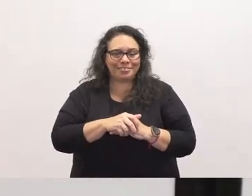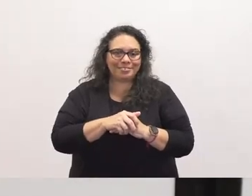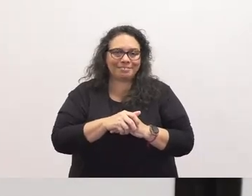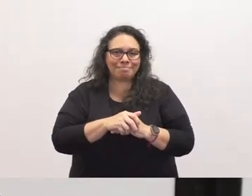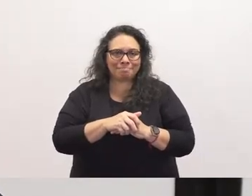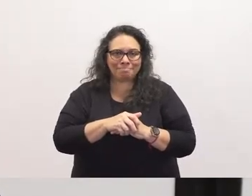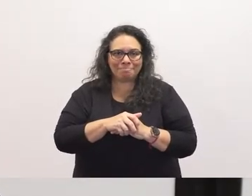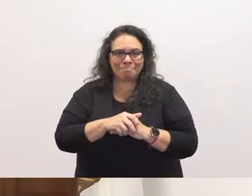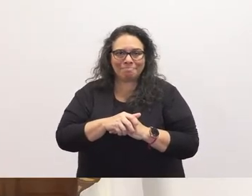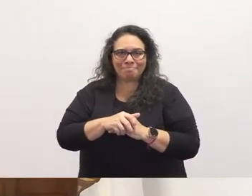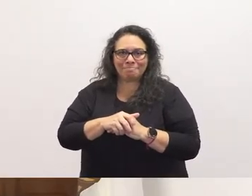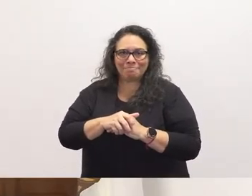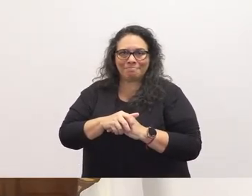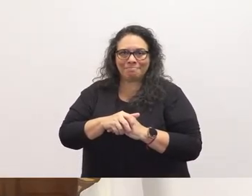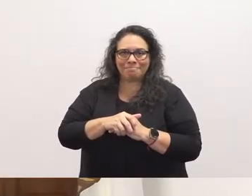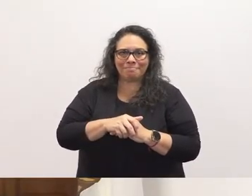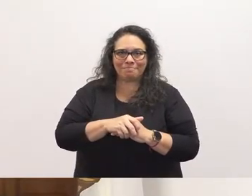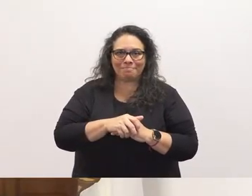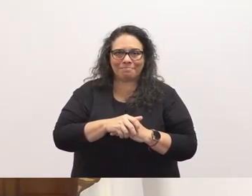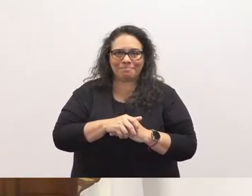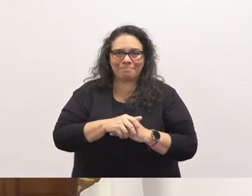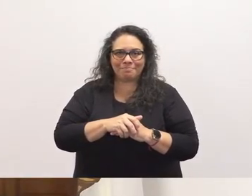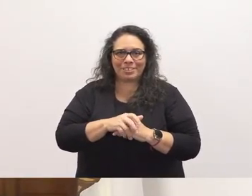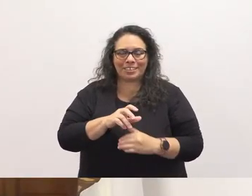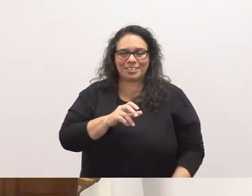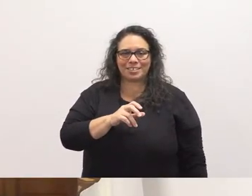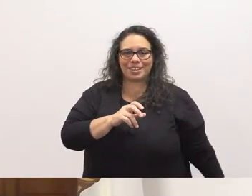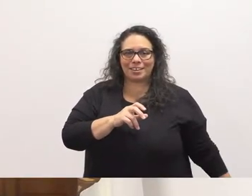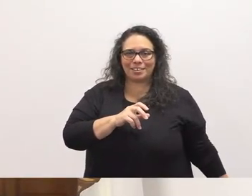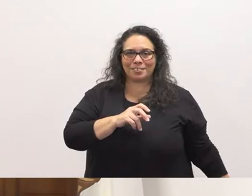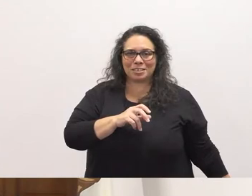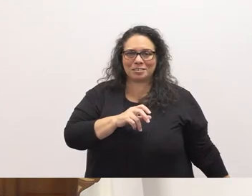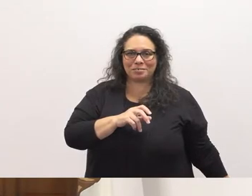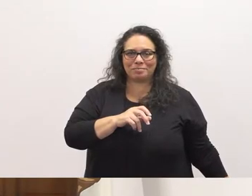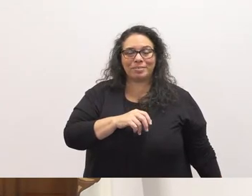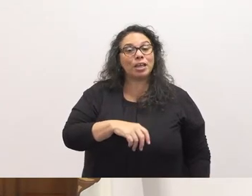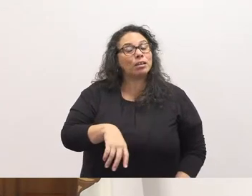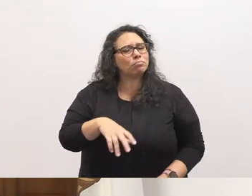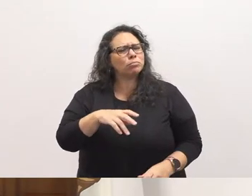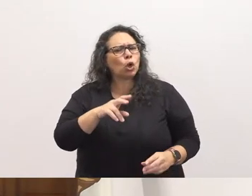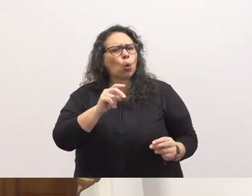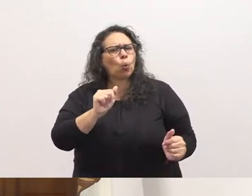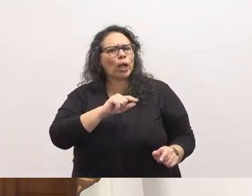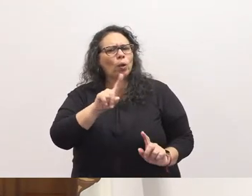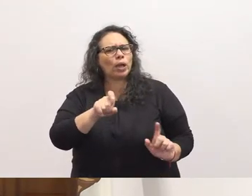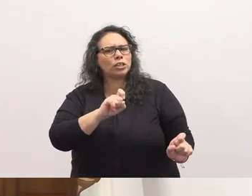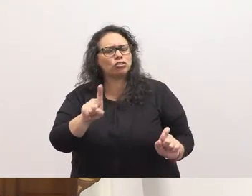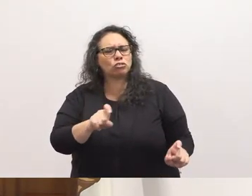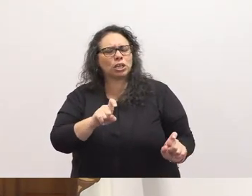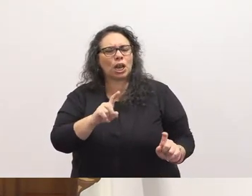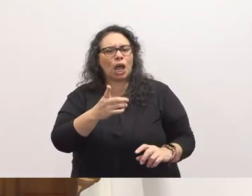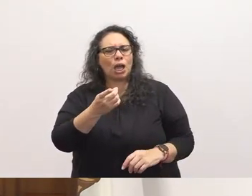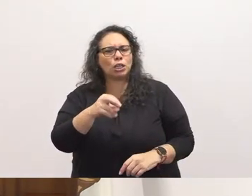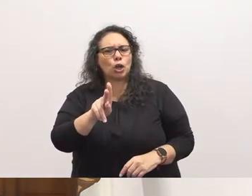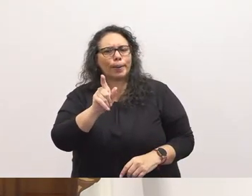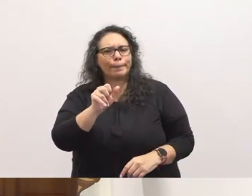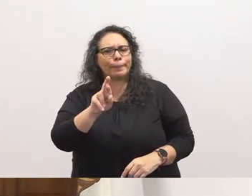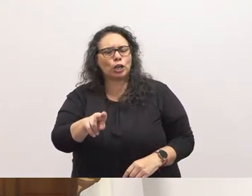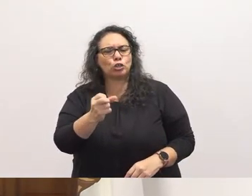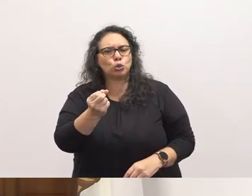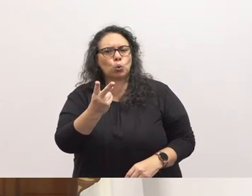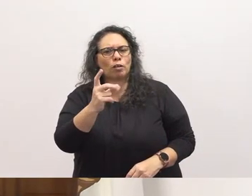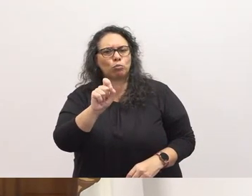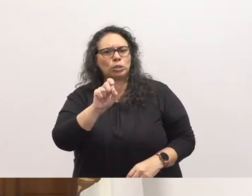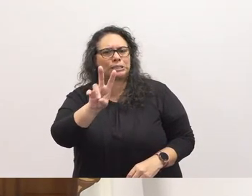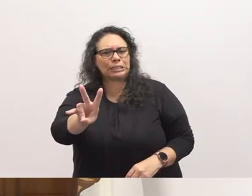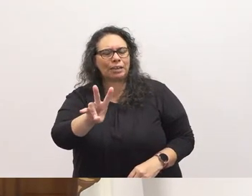Okay, do we have any? Yes, Dr. Benitez. Just a quick question on item 12.7. Dr. Baker, can you and or one